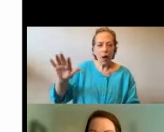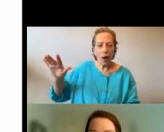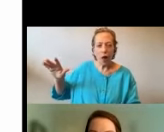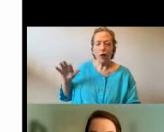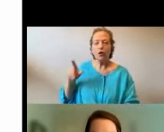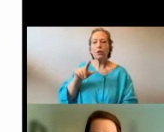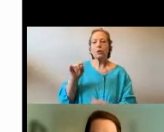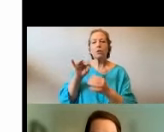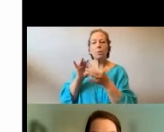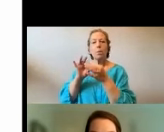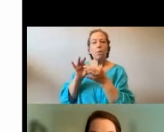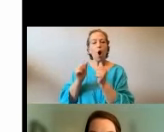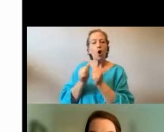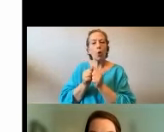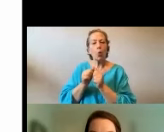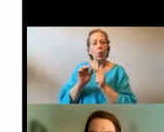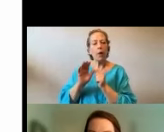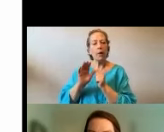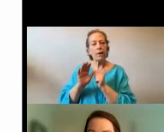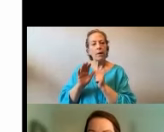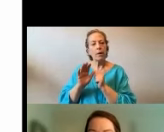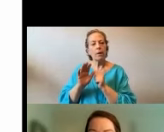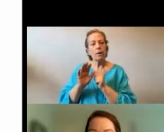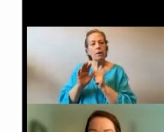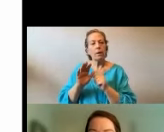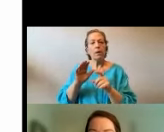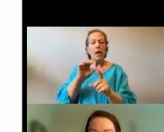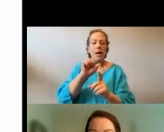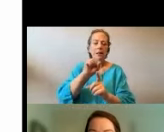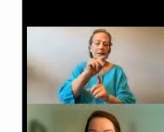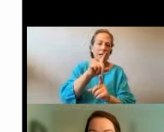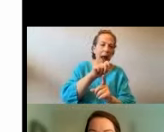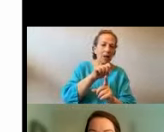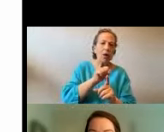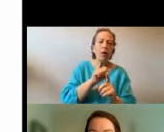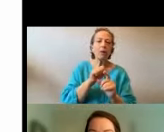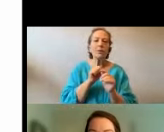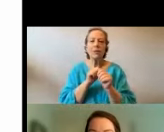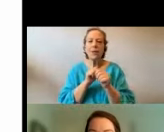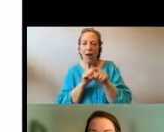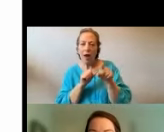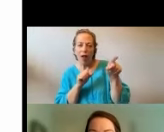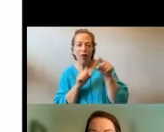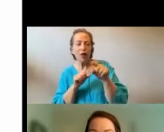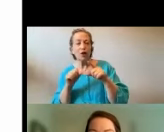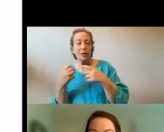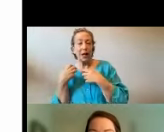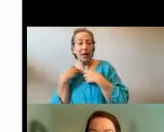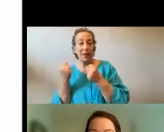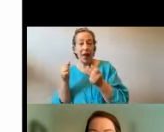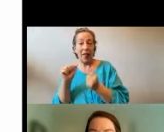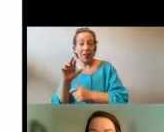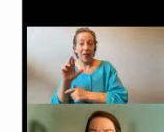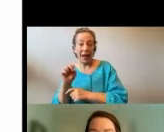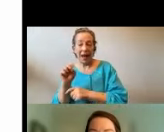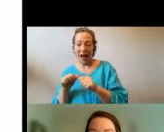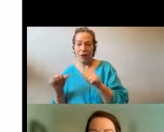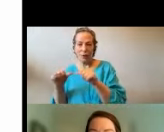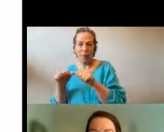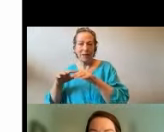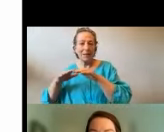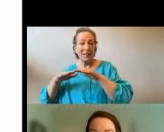with their, the Megan Sandals and others in the healthcare space at the hospital, children's